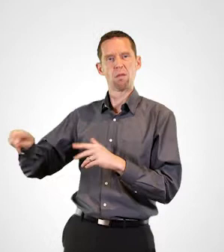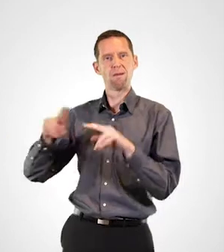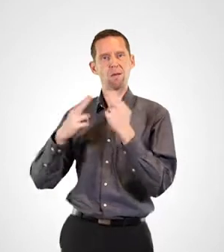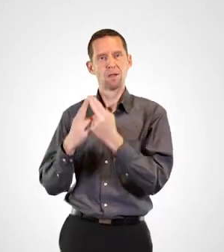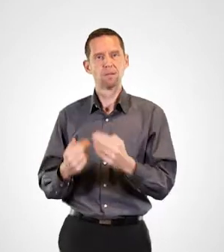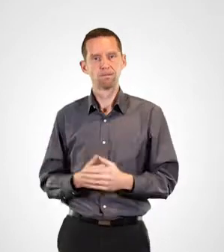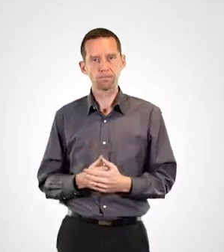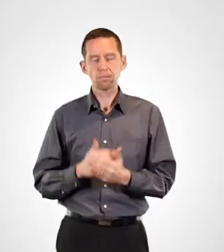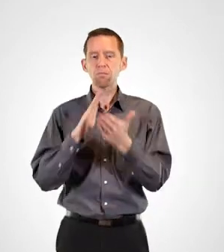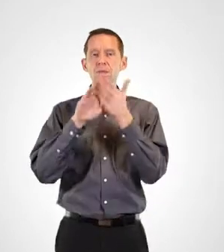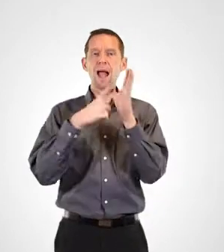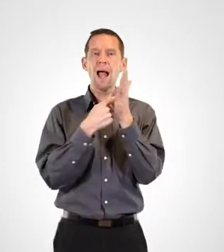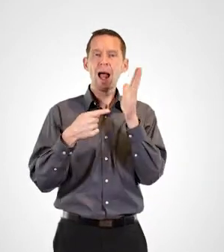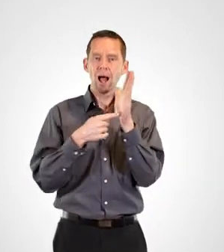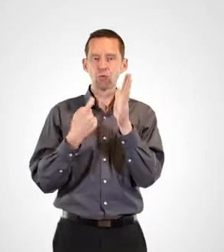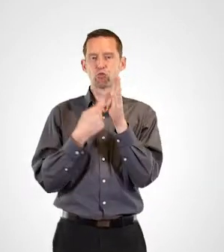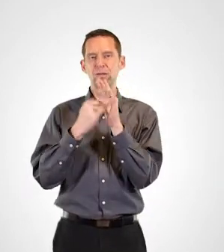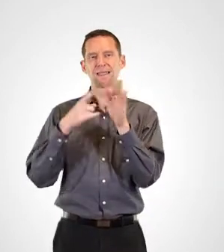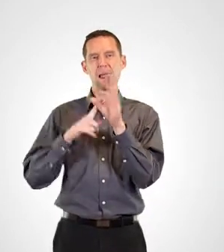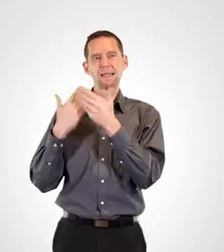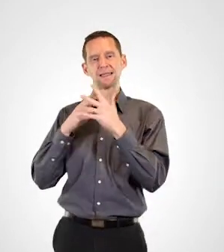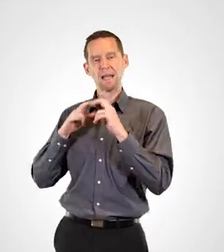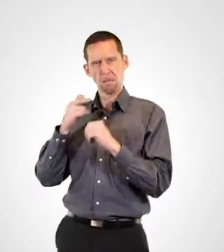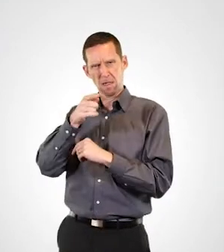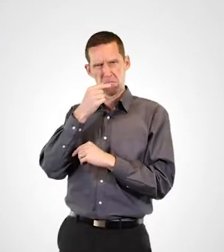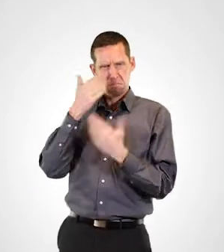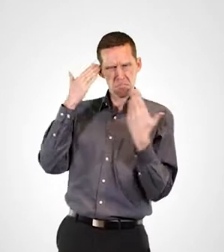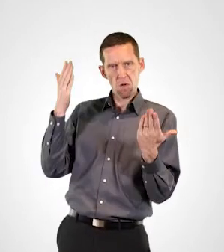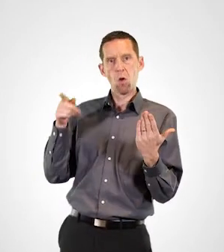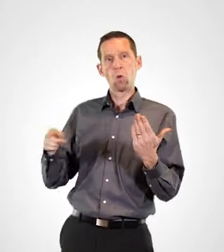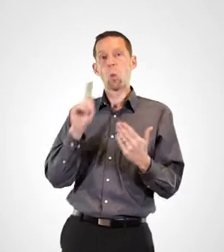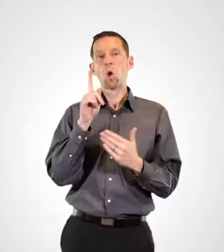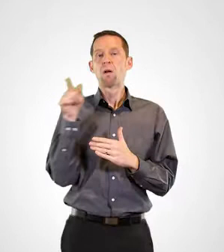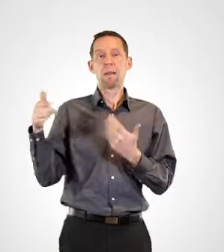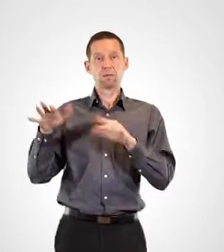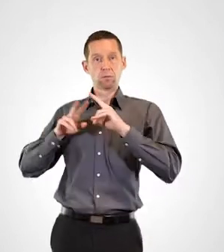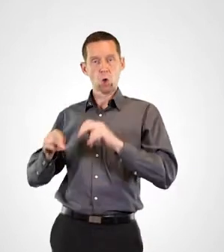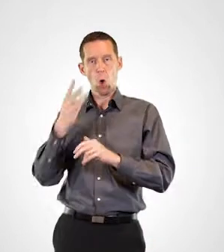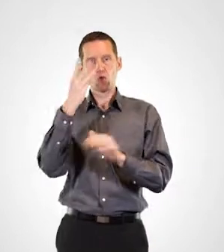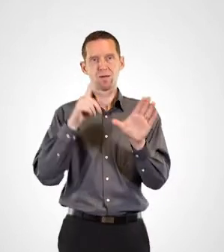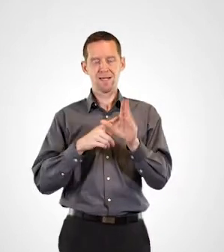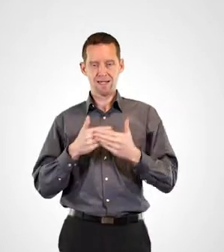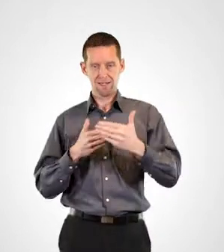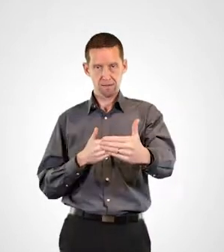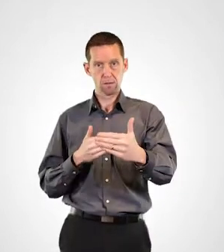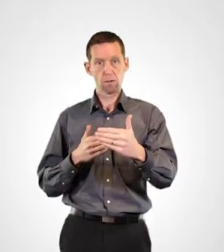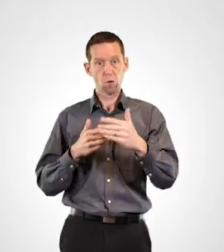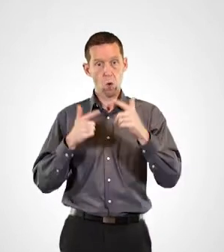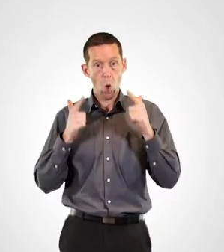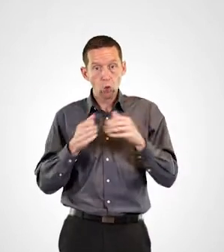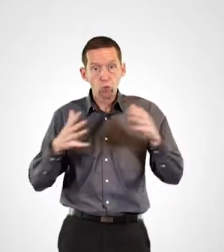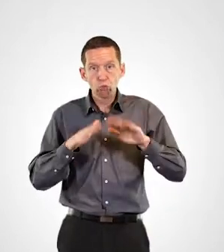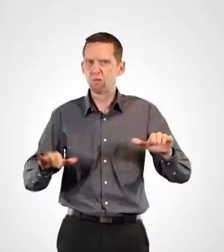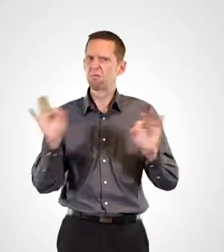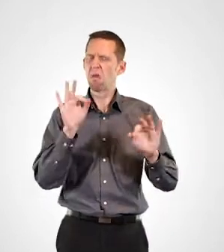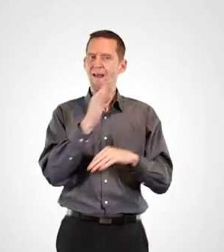study, just to kind of remind you, or for those who might be a little bit less familiar with it, it was a 3-year longitudinal study of not a lot of children, 42